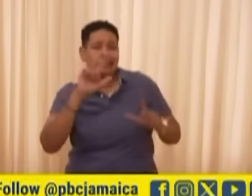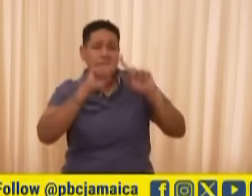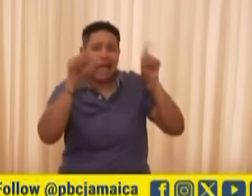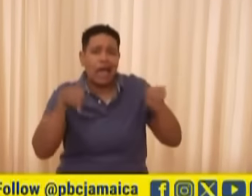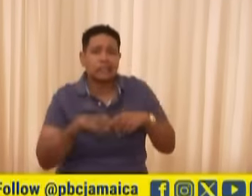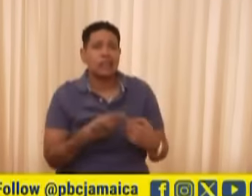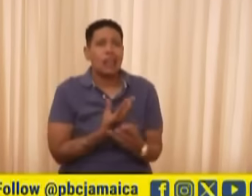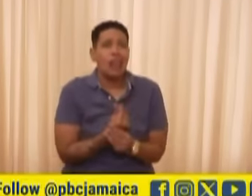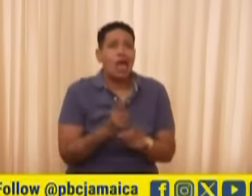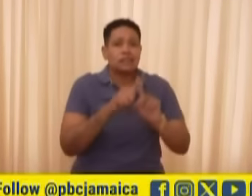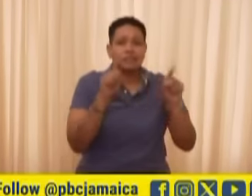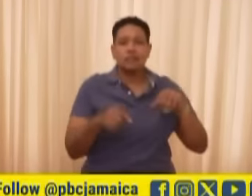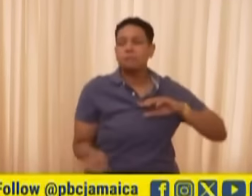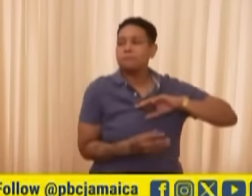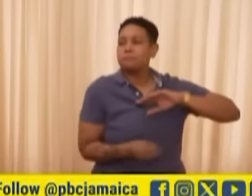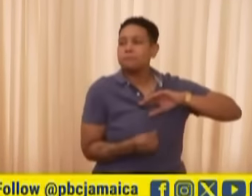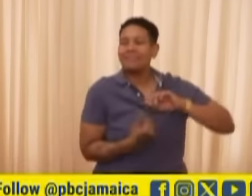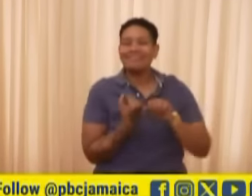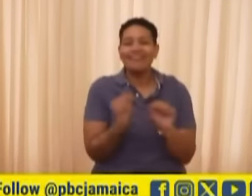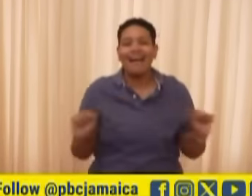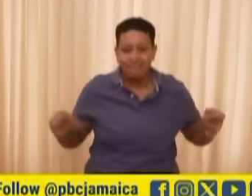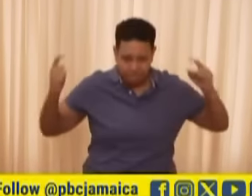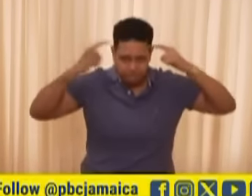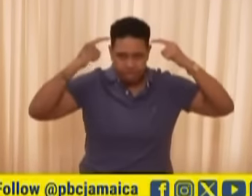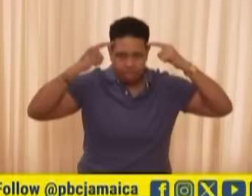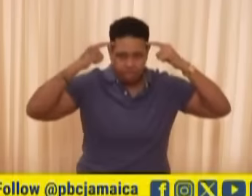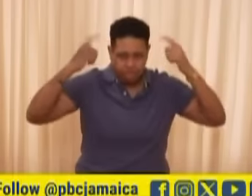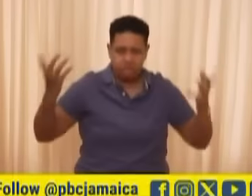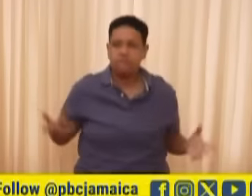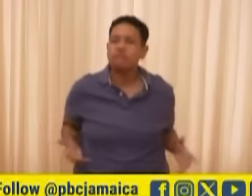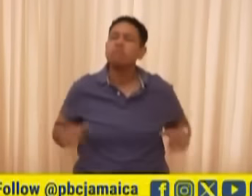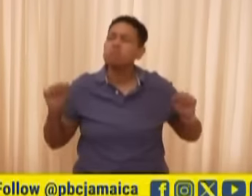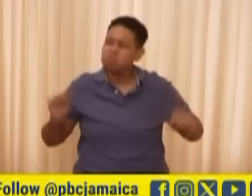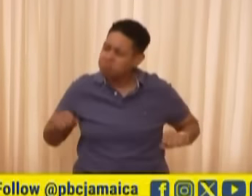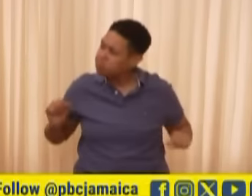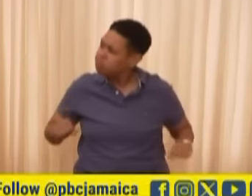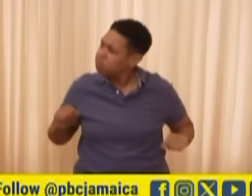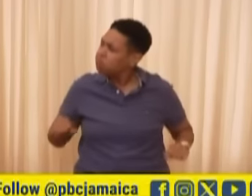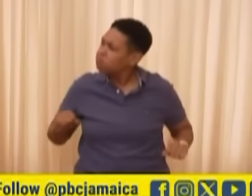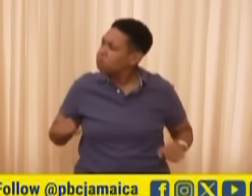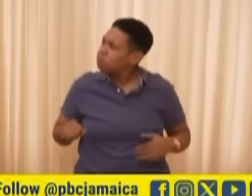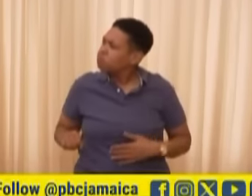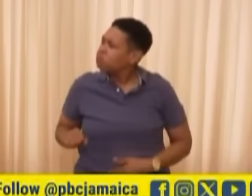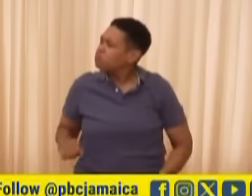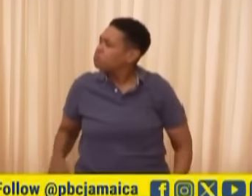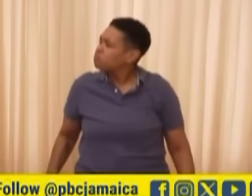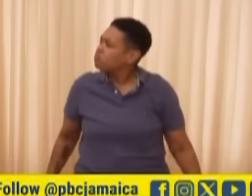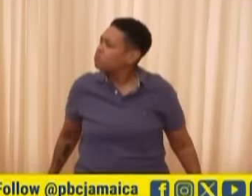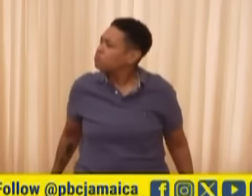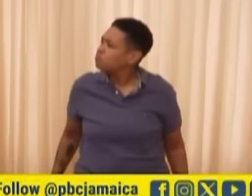safe. Keep them in a safe place. Yes, there would be